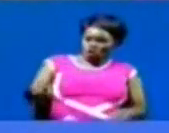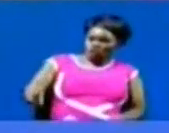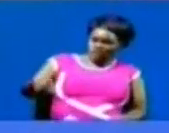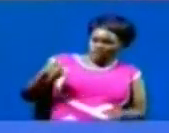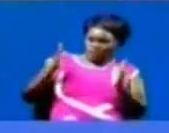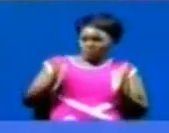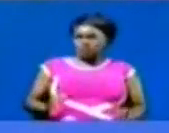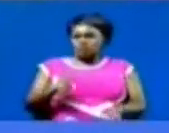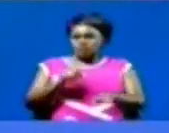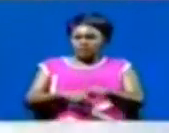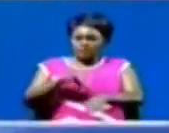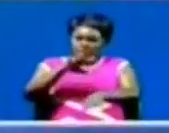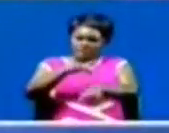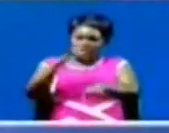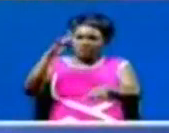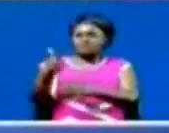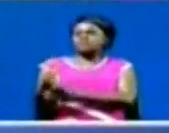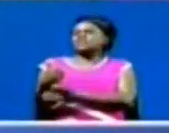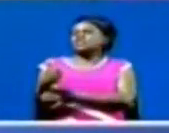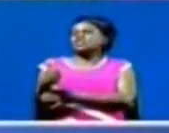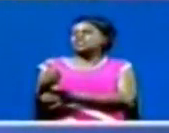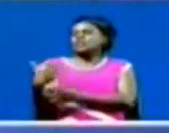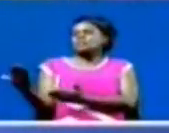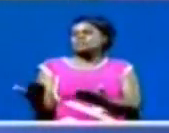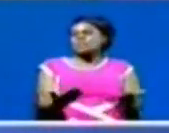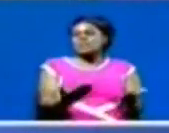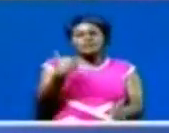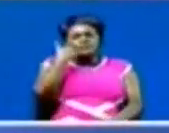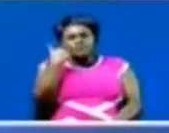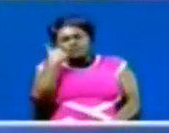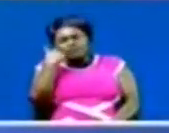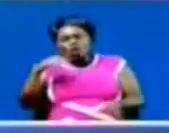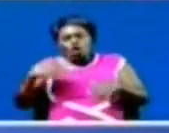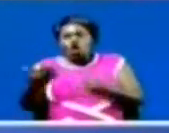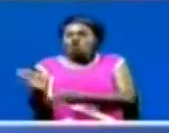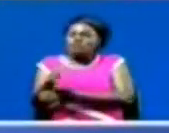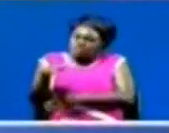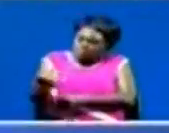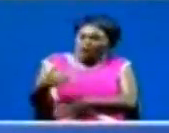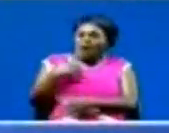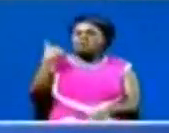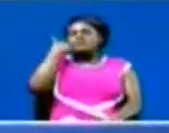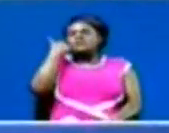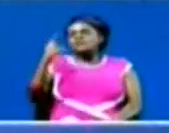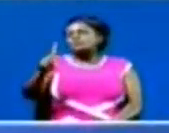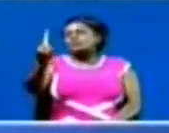ama tu, wakati tunashika samaki inaweza kuwa ndio inaleta ugonjwa ama samaki ndio iko na ugonjwa.